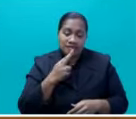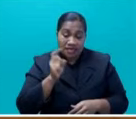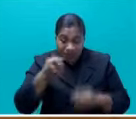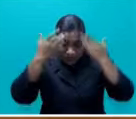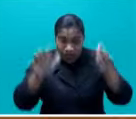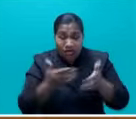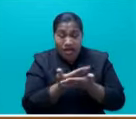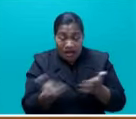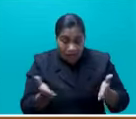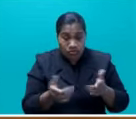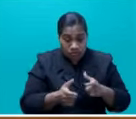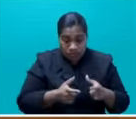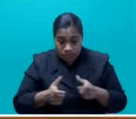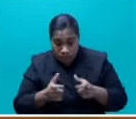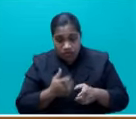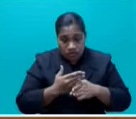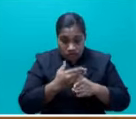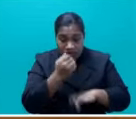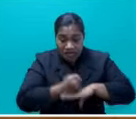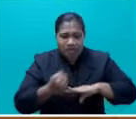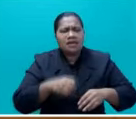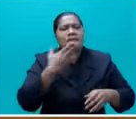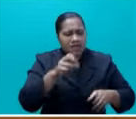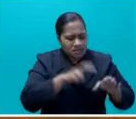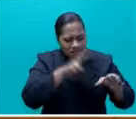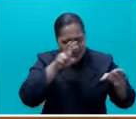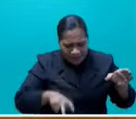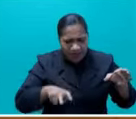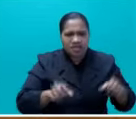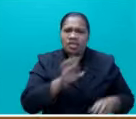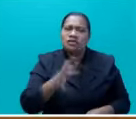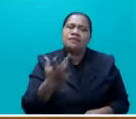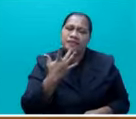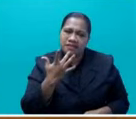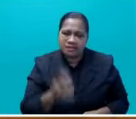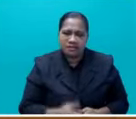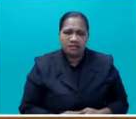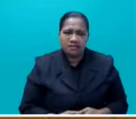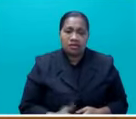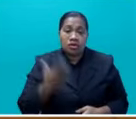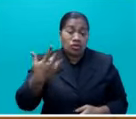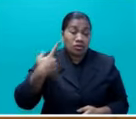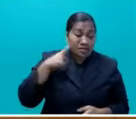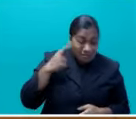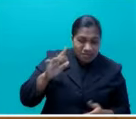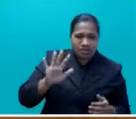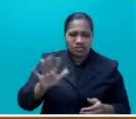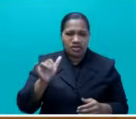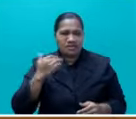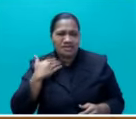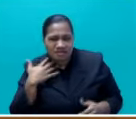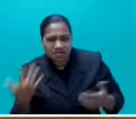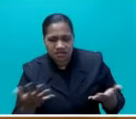government, step down and stop pretending. Because our arrogance and ignorance is painful to the ordinary citizens of